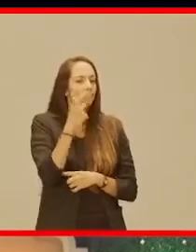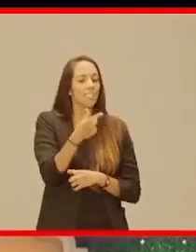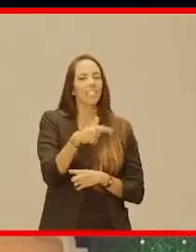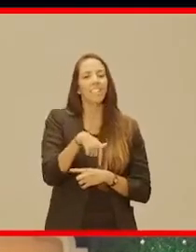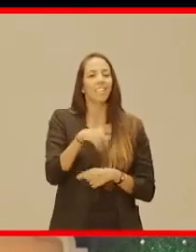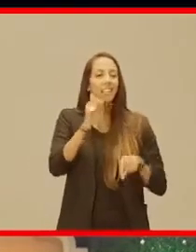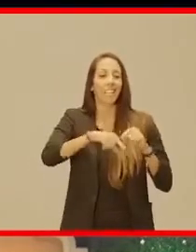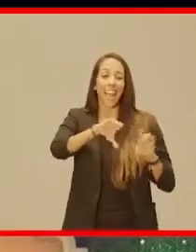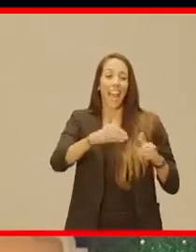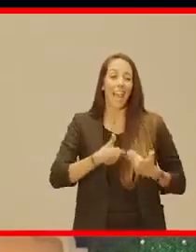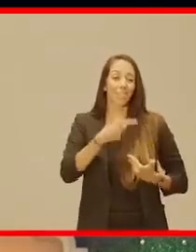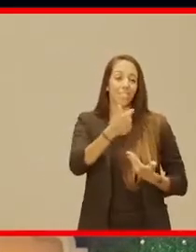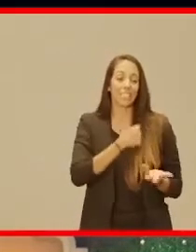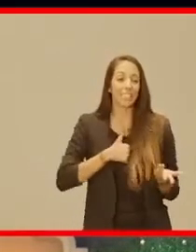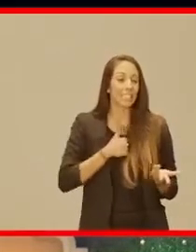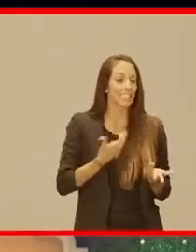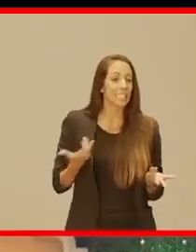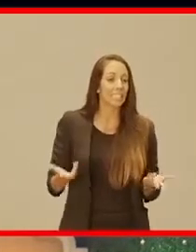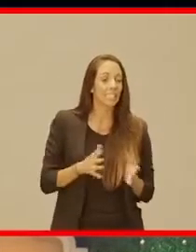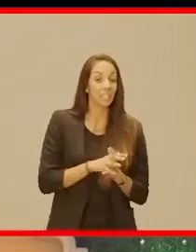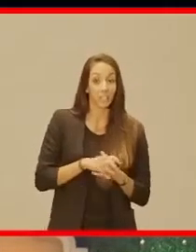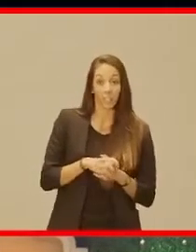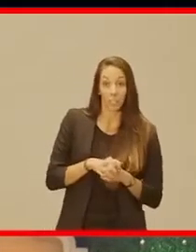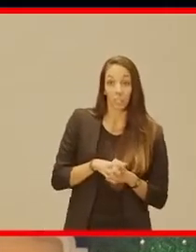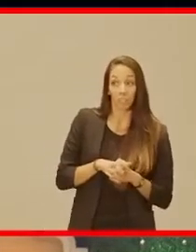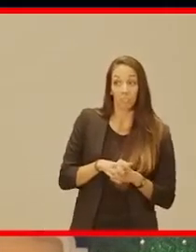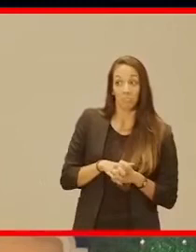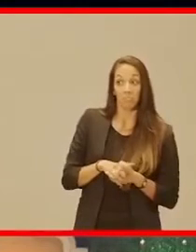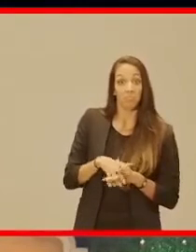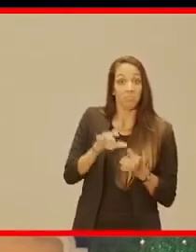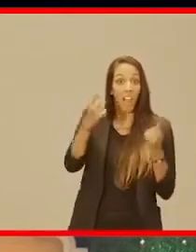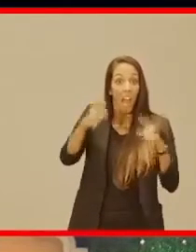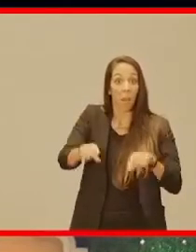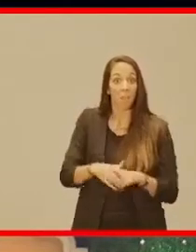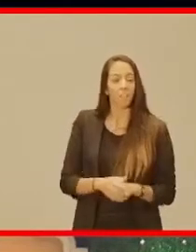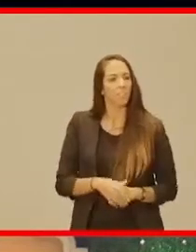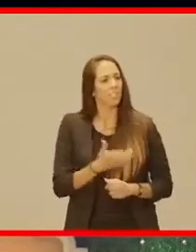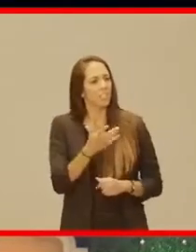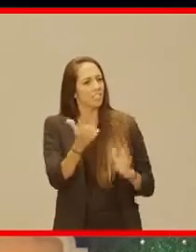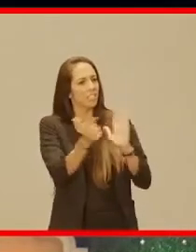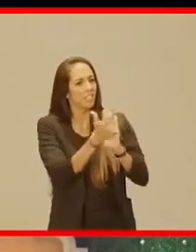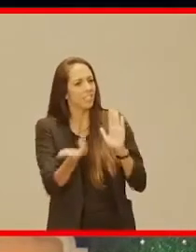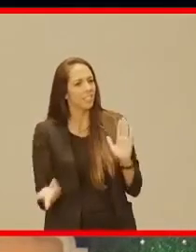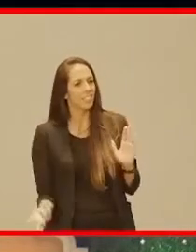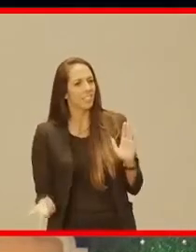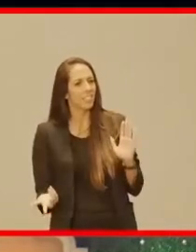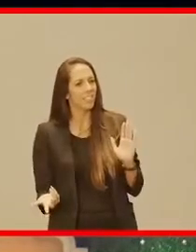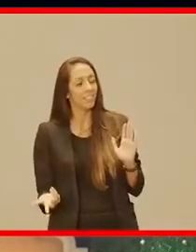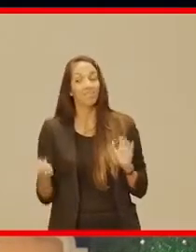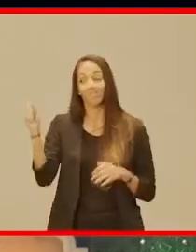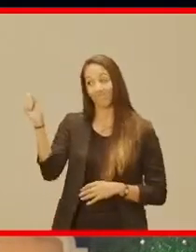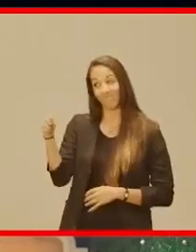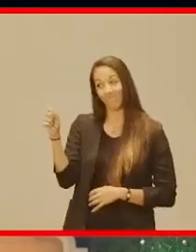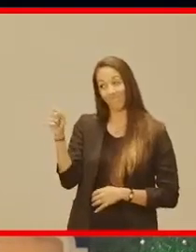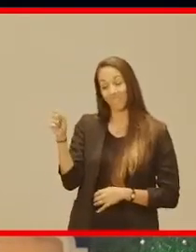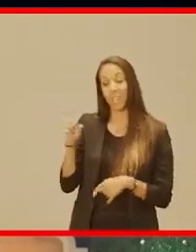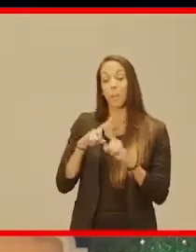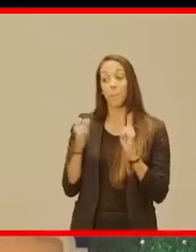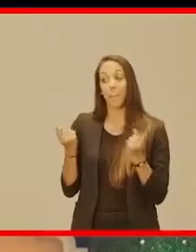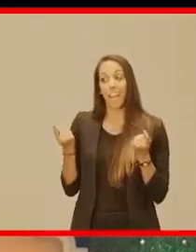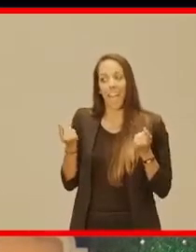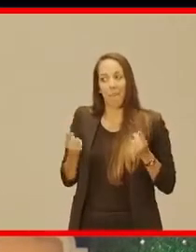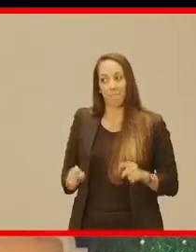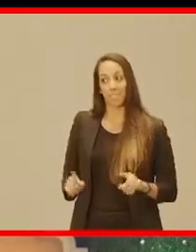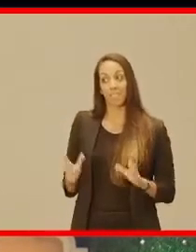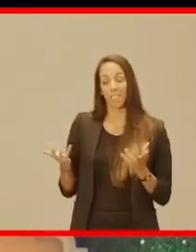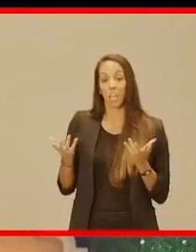you. That's basically what they told him. That's illegal. So that's illegal. So, so there is something